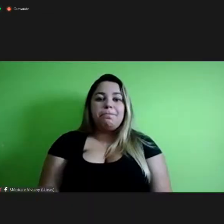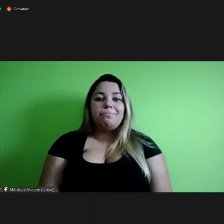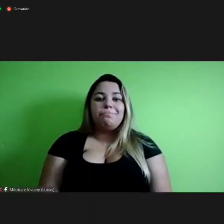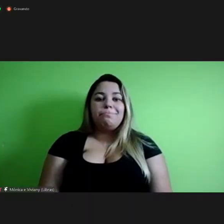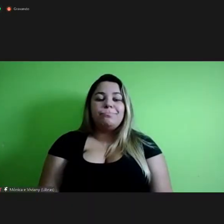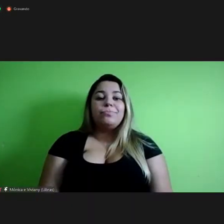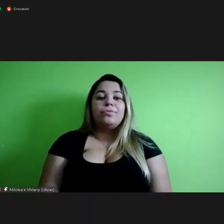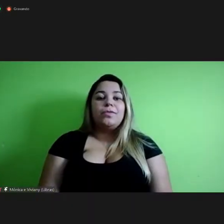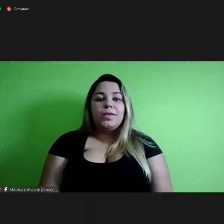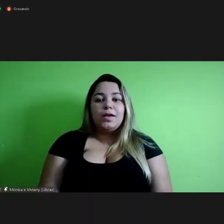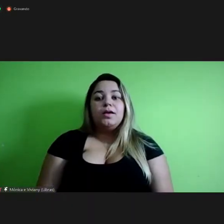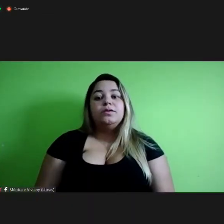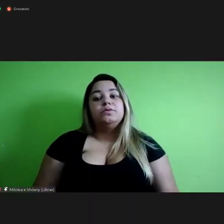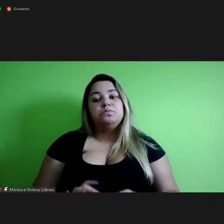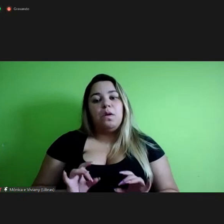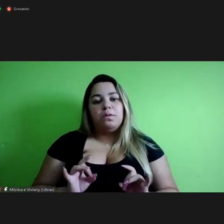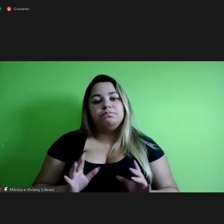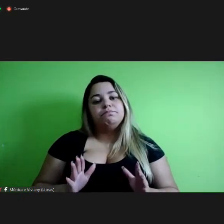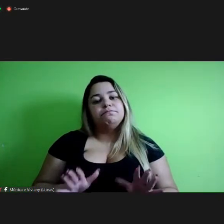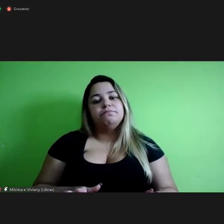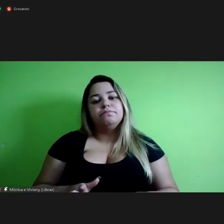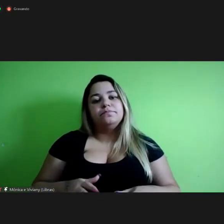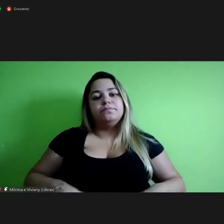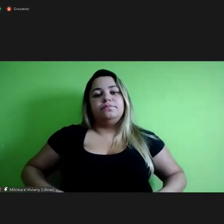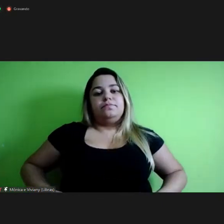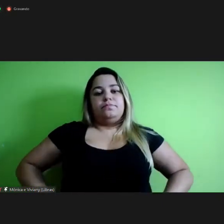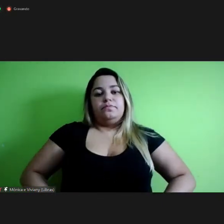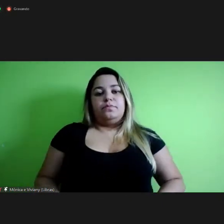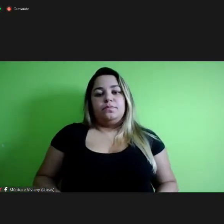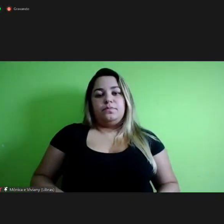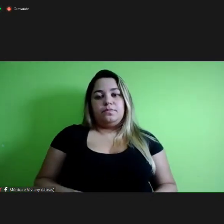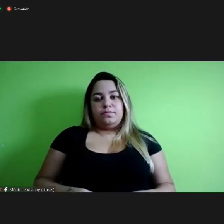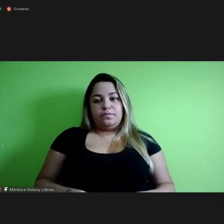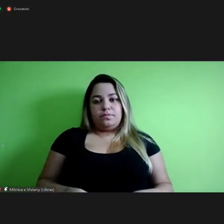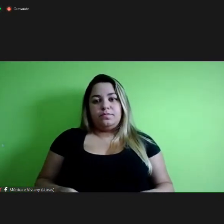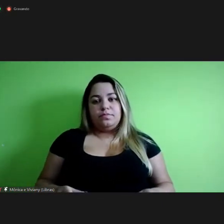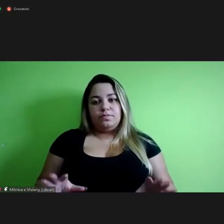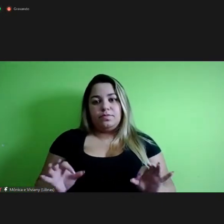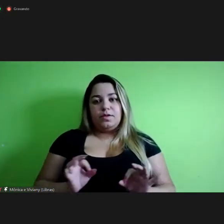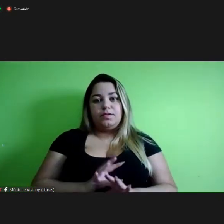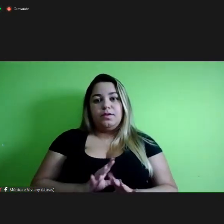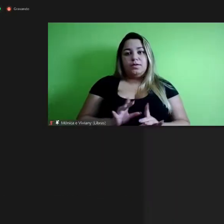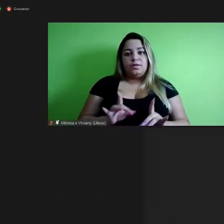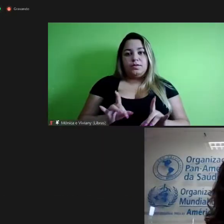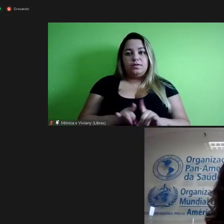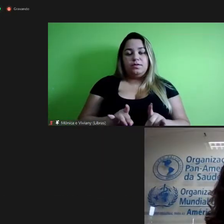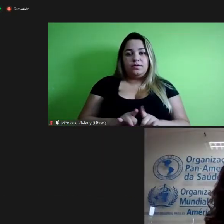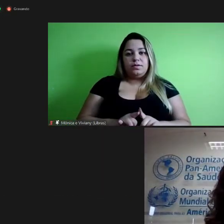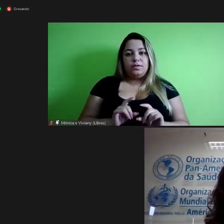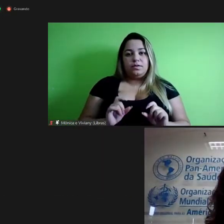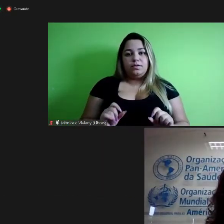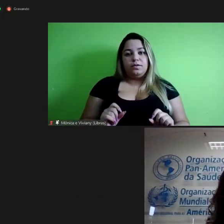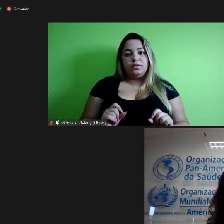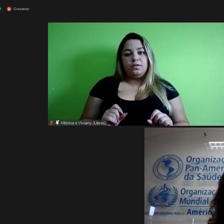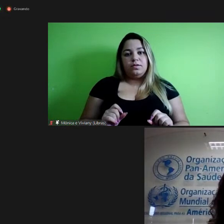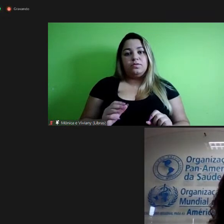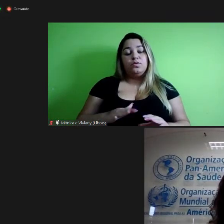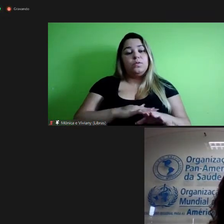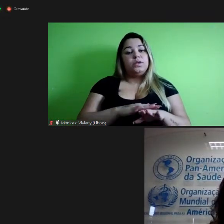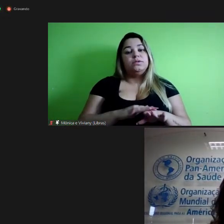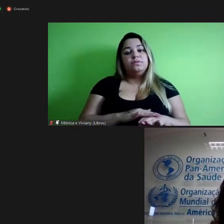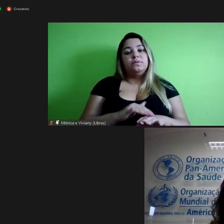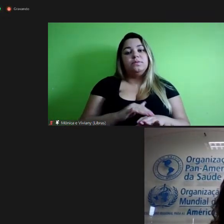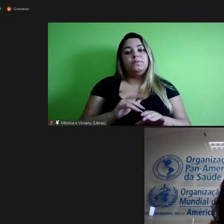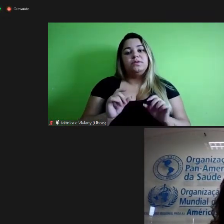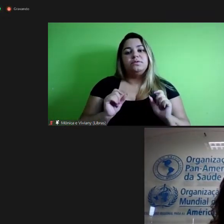Era isso, pessoal. This is what I wanted to show you. So just to finish then later we're going